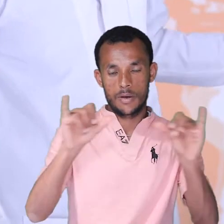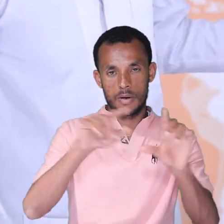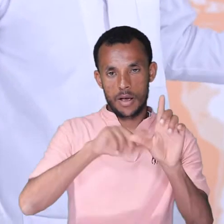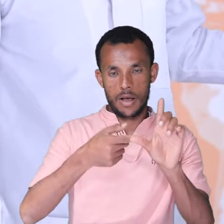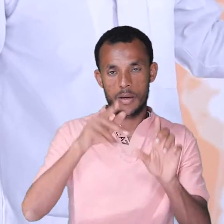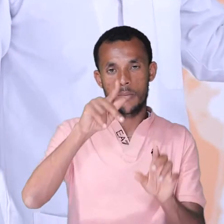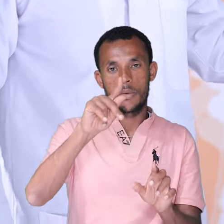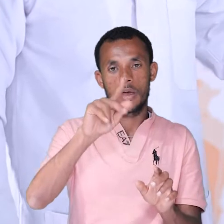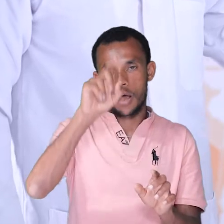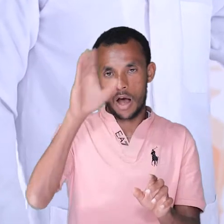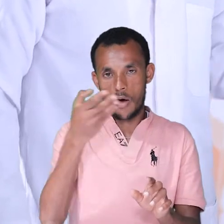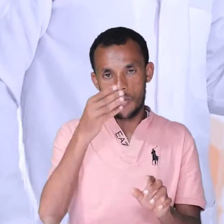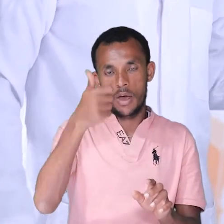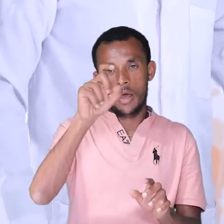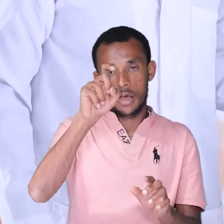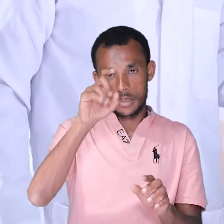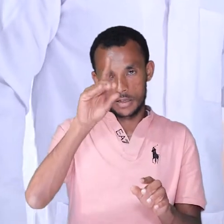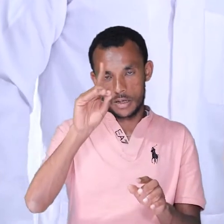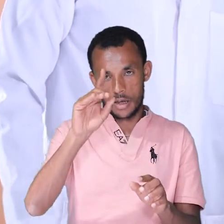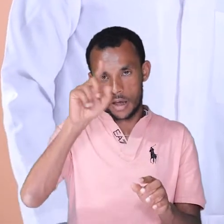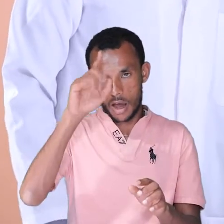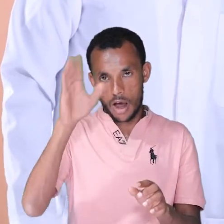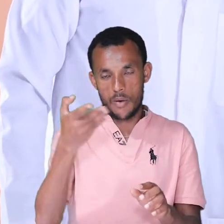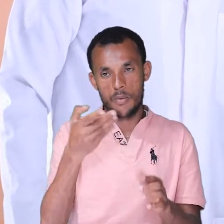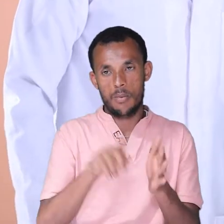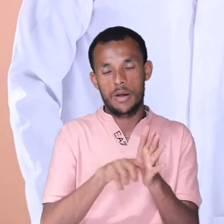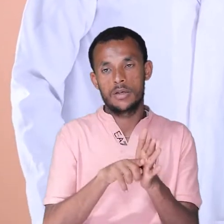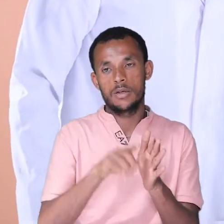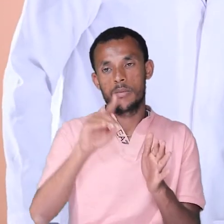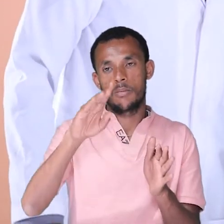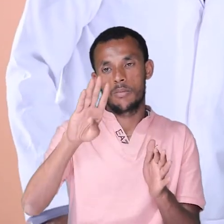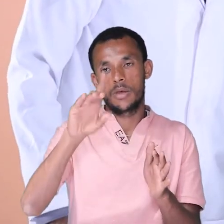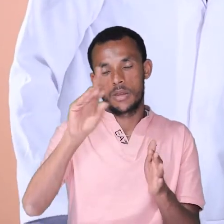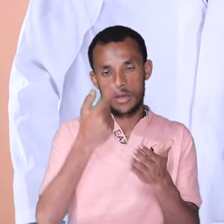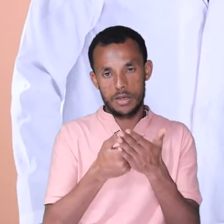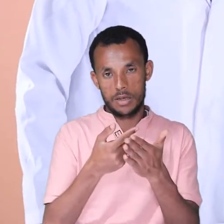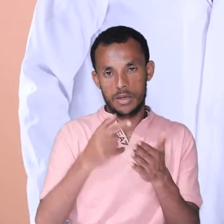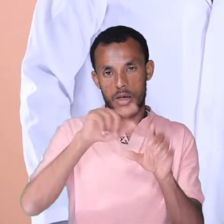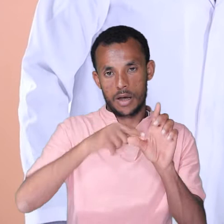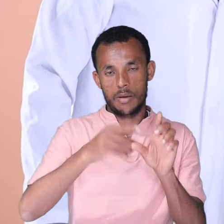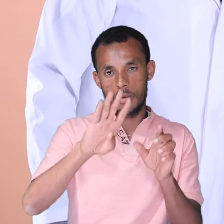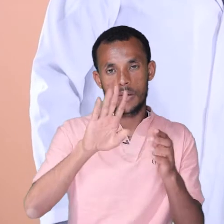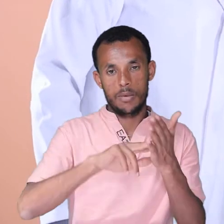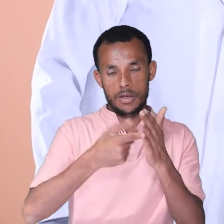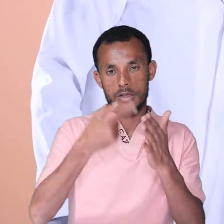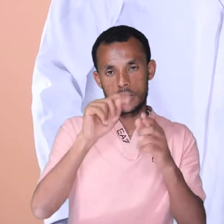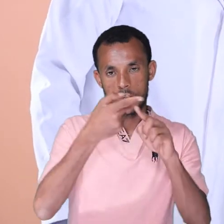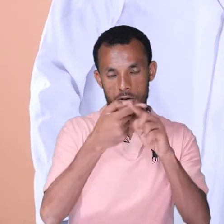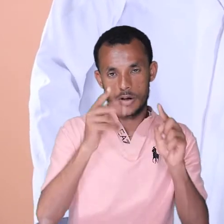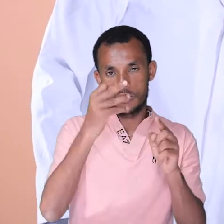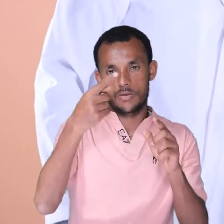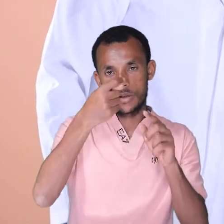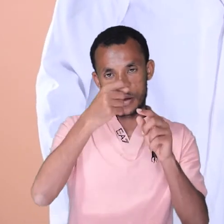angle P, half of measures of AXD minus half of measures of BD mean this angle P means the difference of the